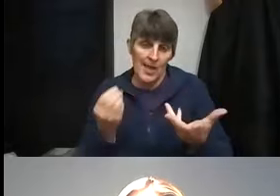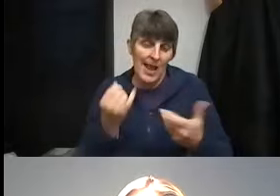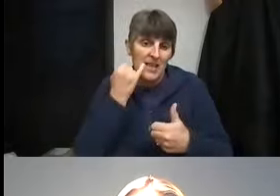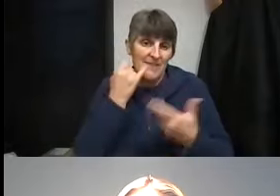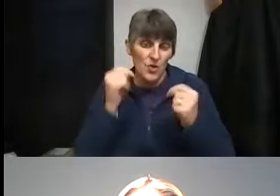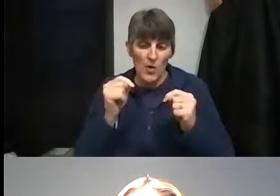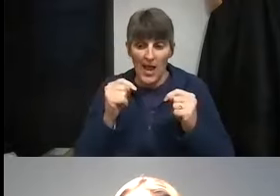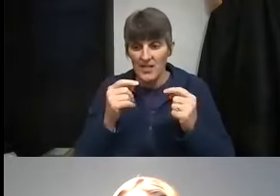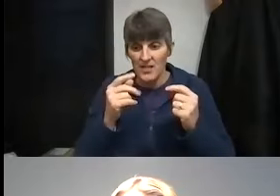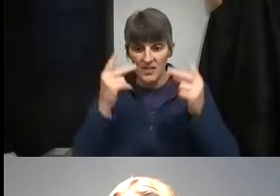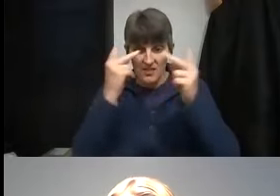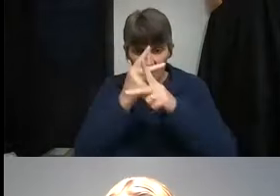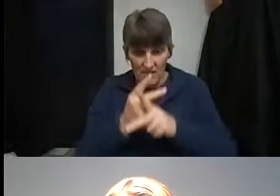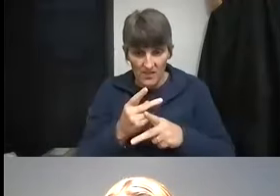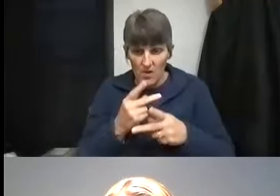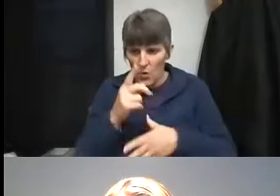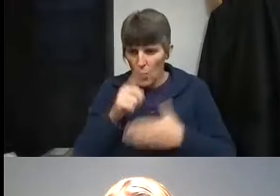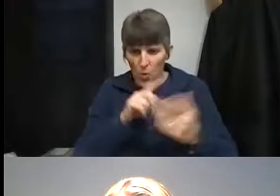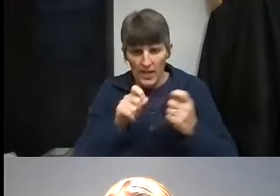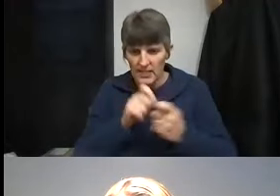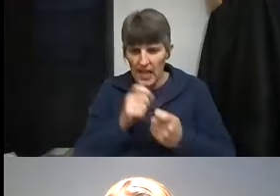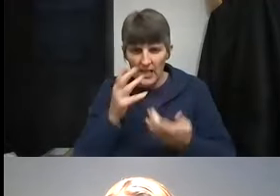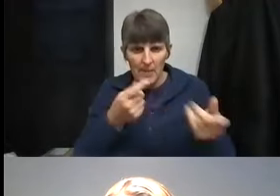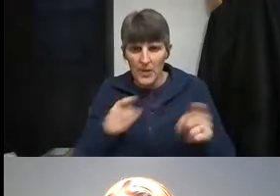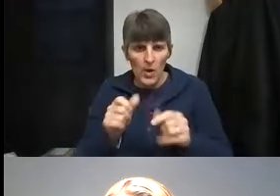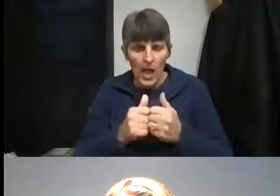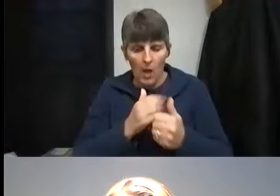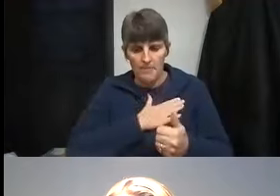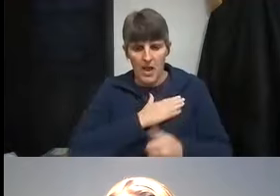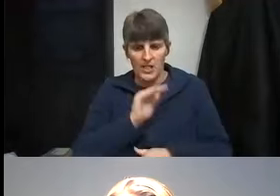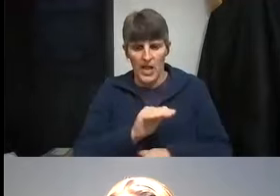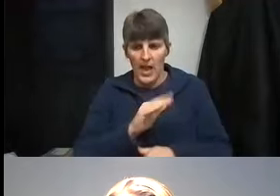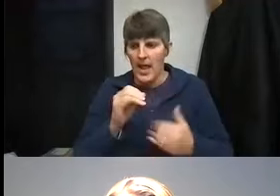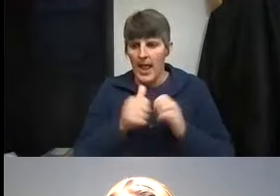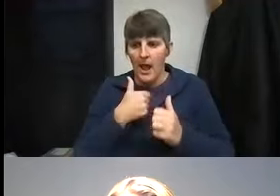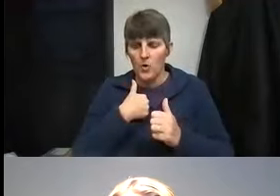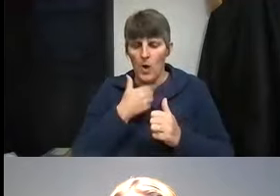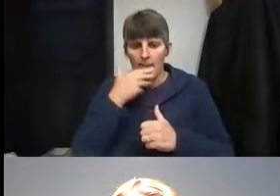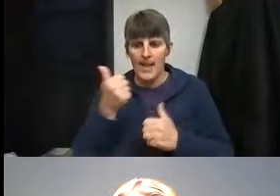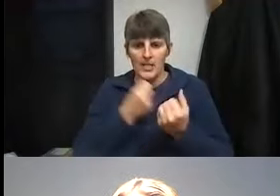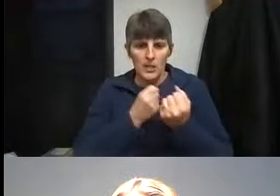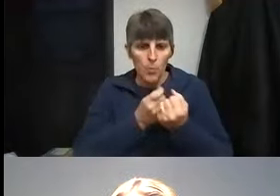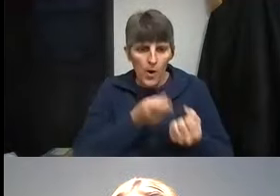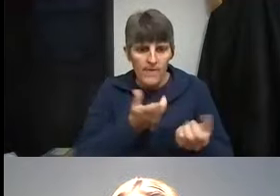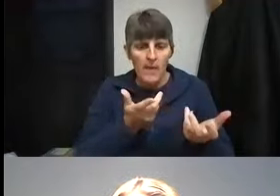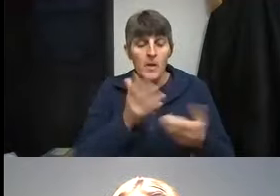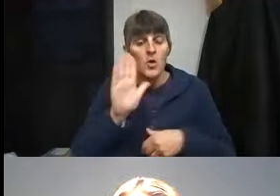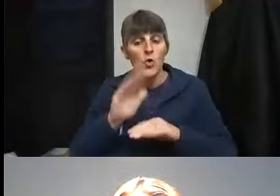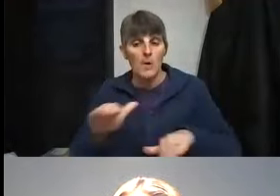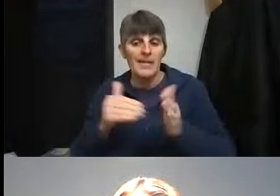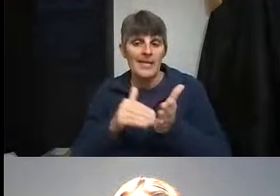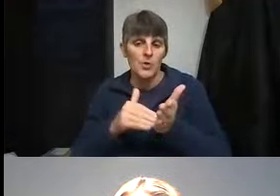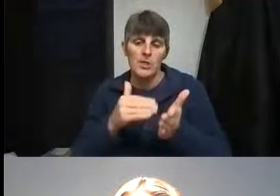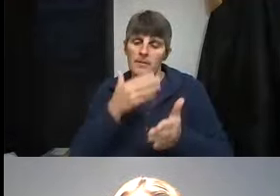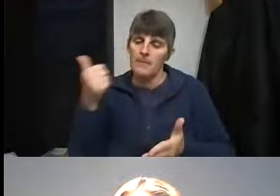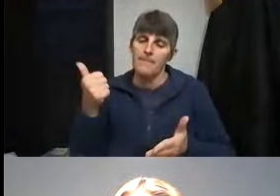trying to sort out what exactly might be going on with my child and how do I best support them, your pediatrician is really